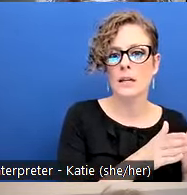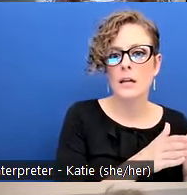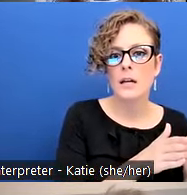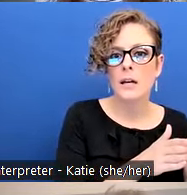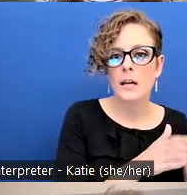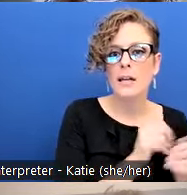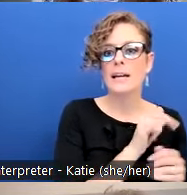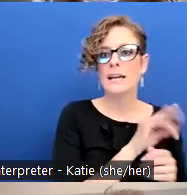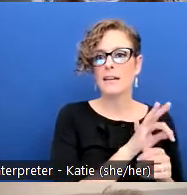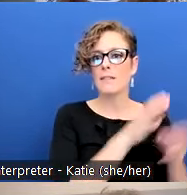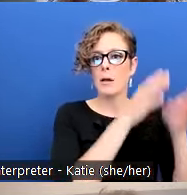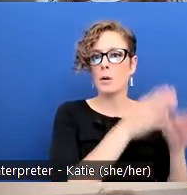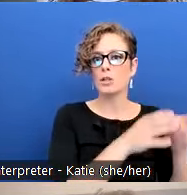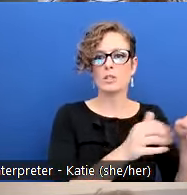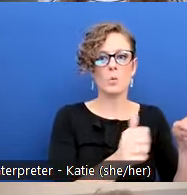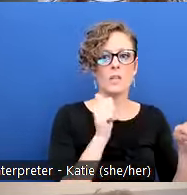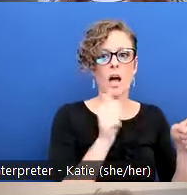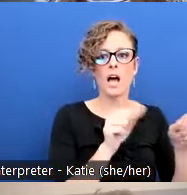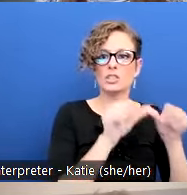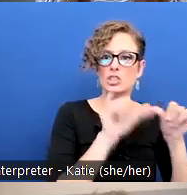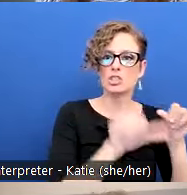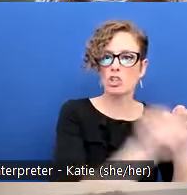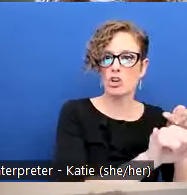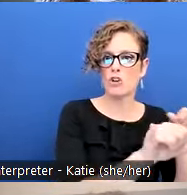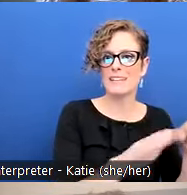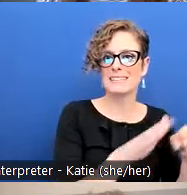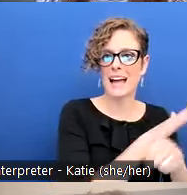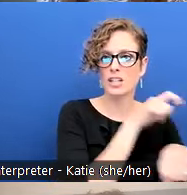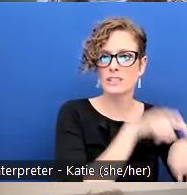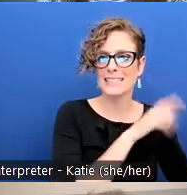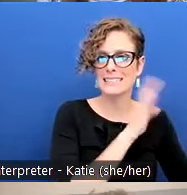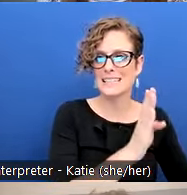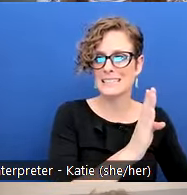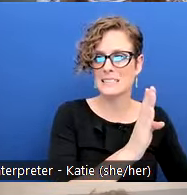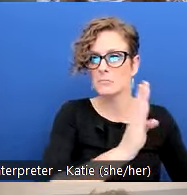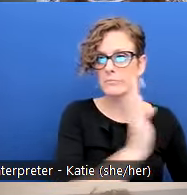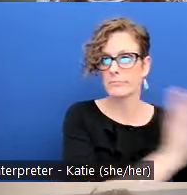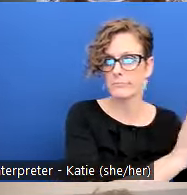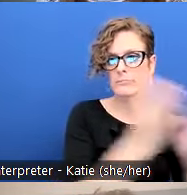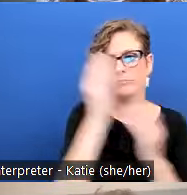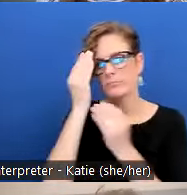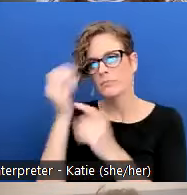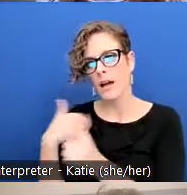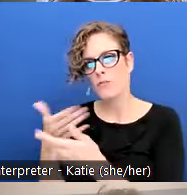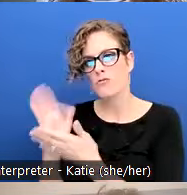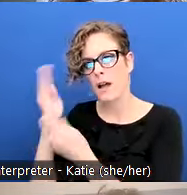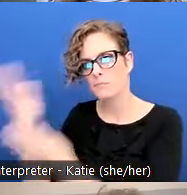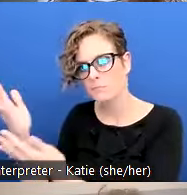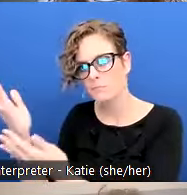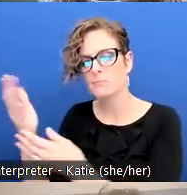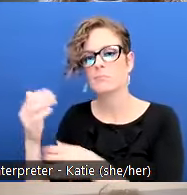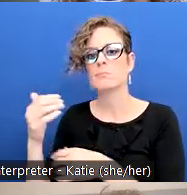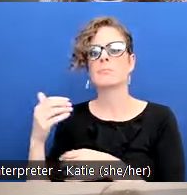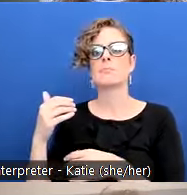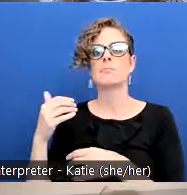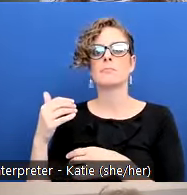good time credits, and requires the defendant to be present during the sentencing hearing to hear the victim impact statement unless